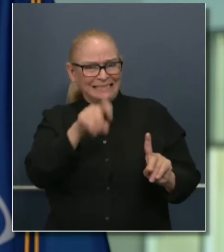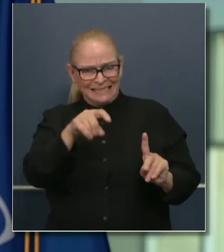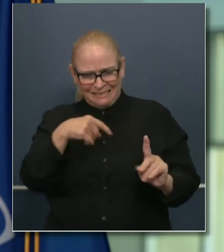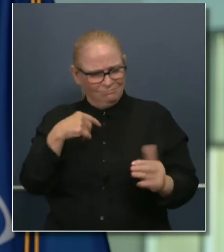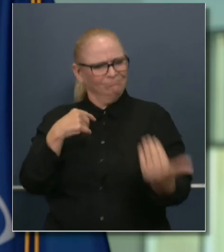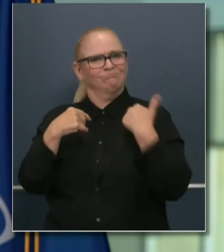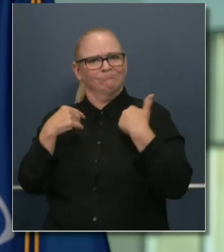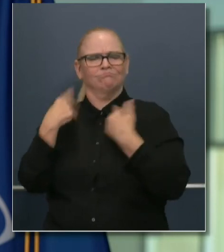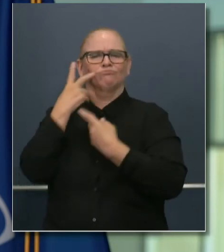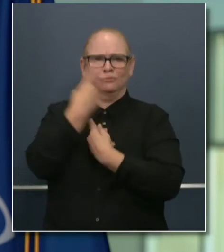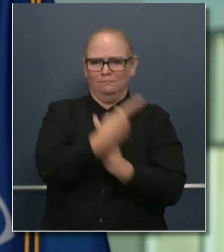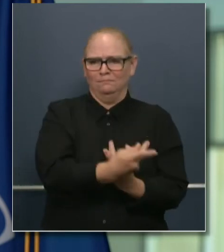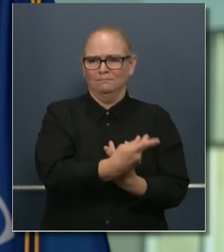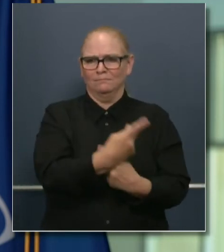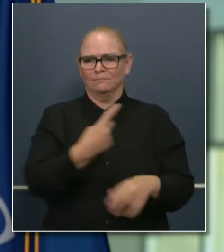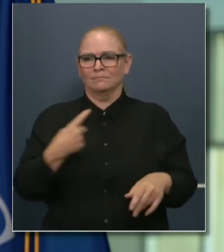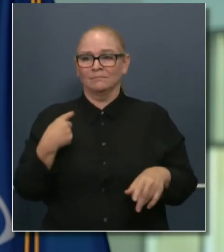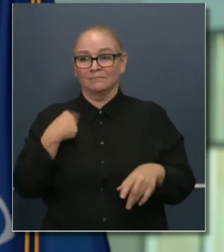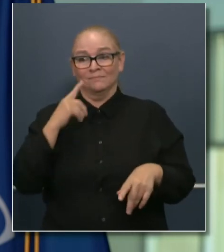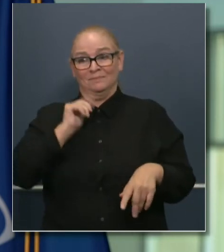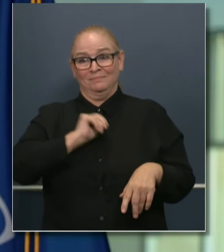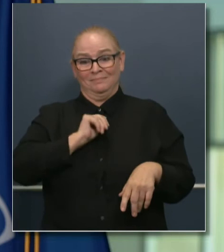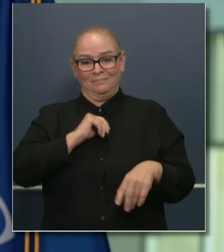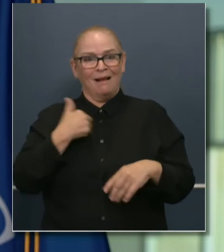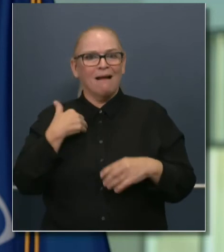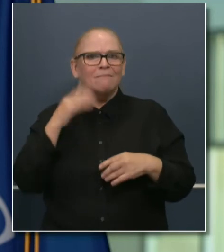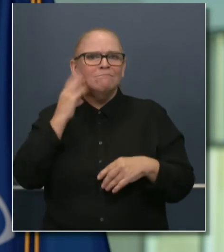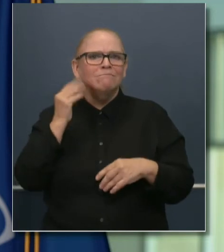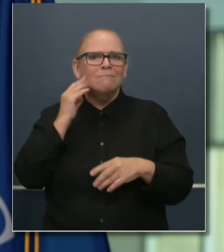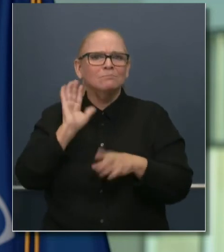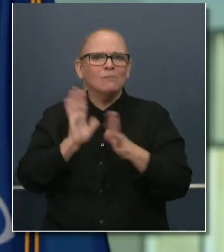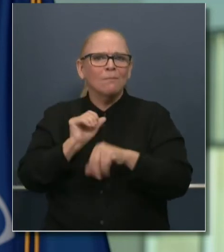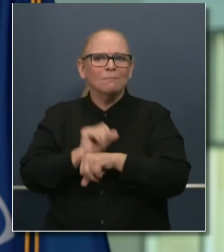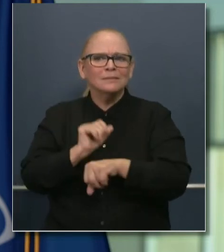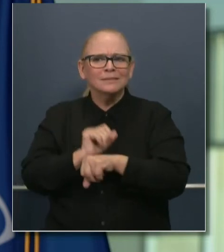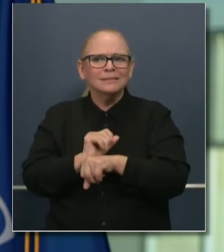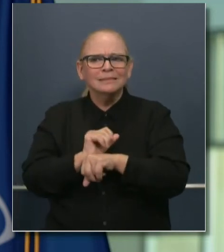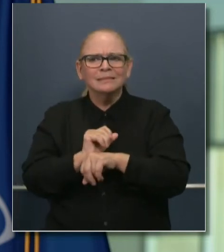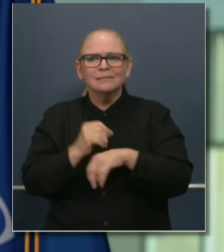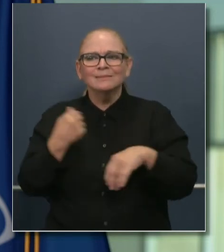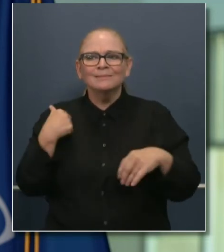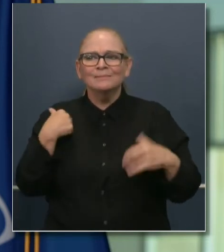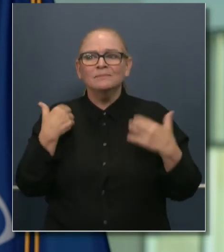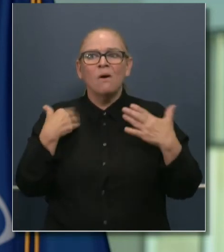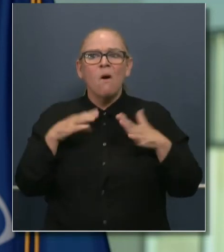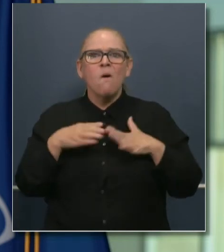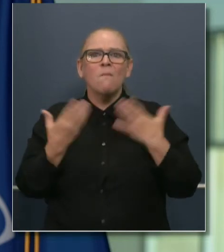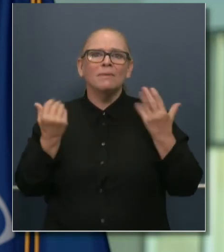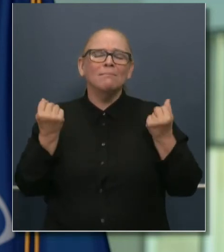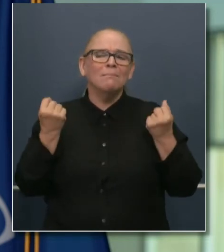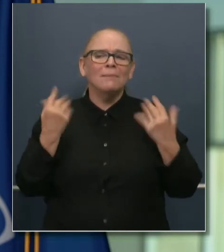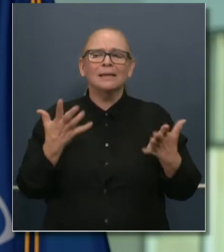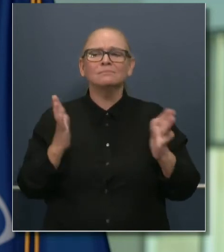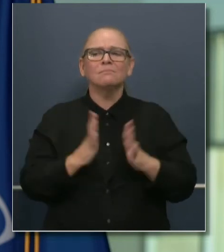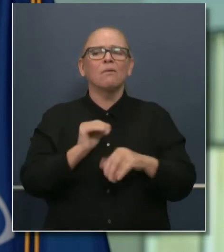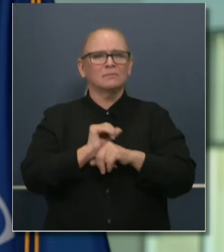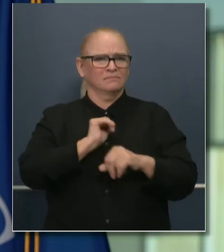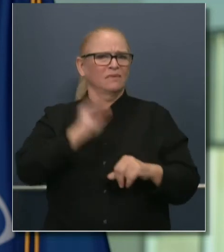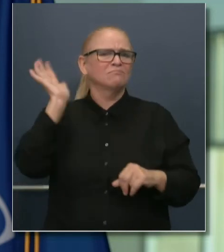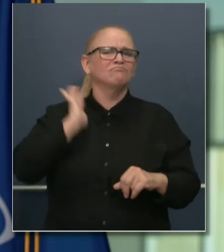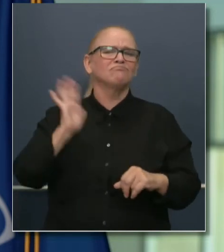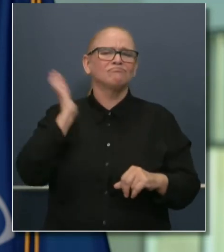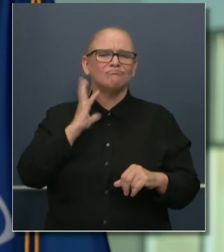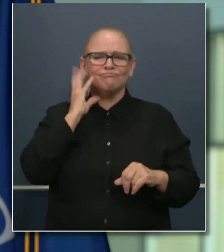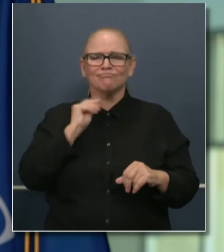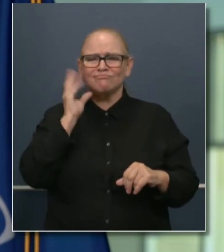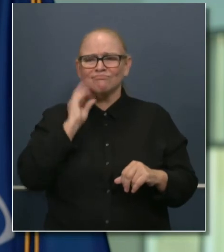small business. It's been a point of pride, point of privilege in my life to have started many, many small businesses. I deeply, and